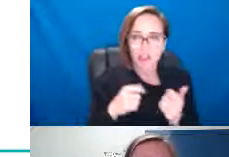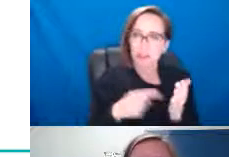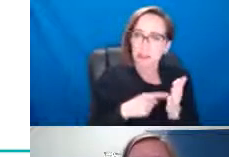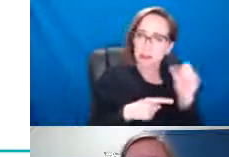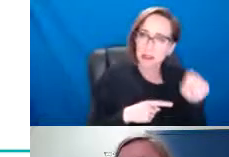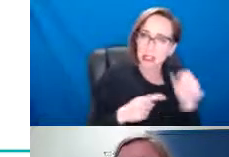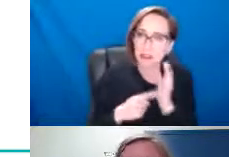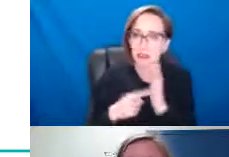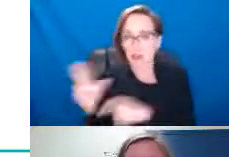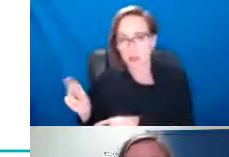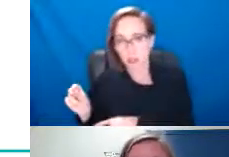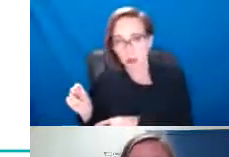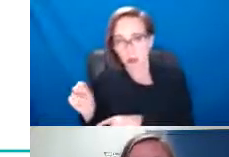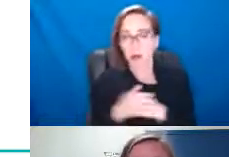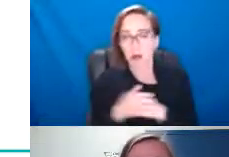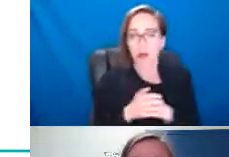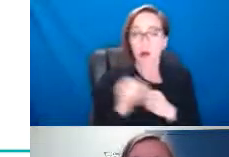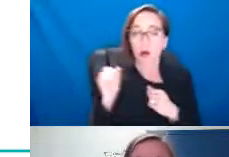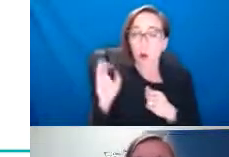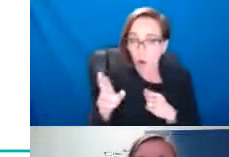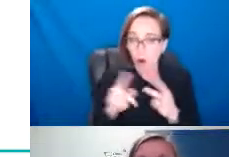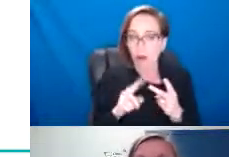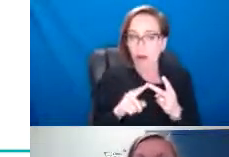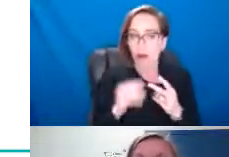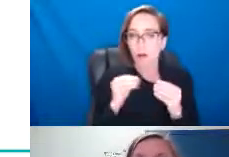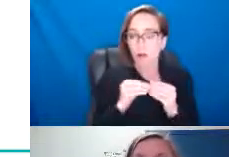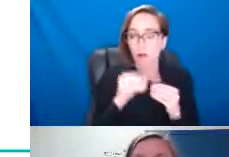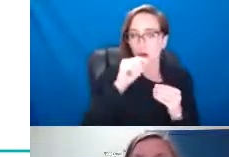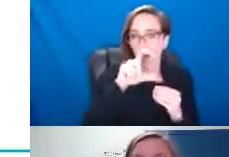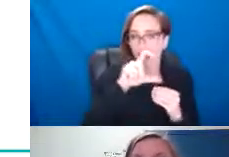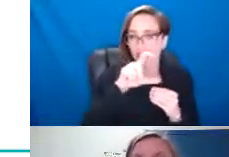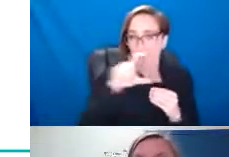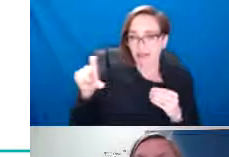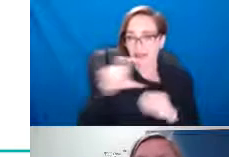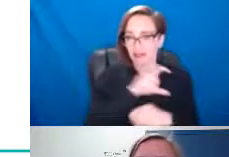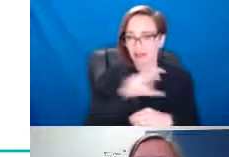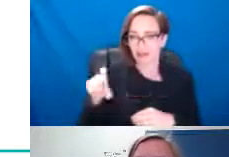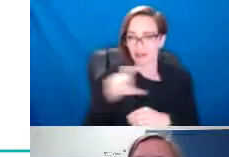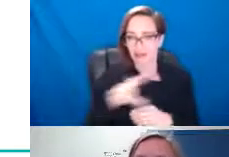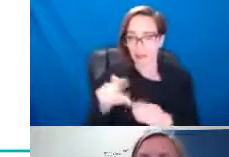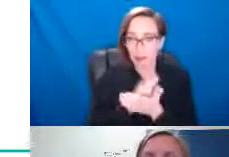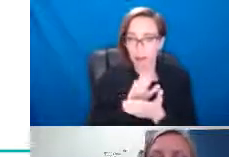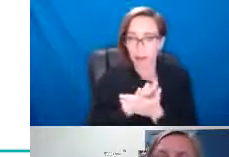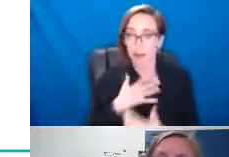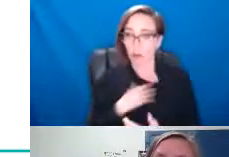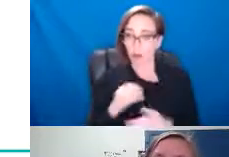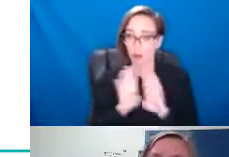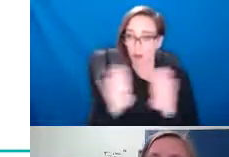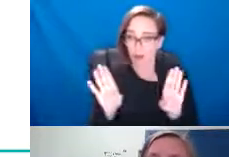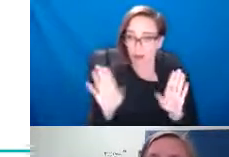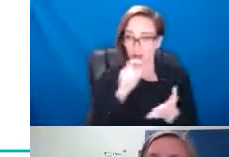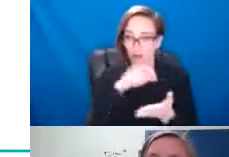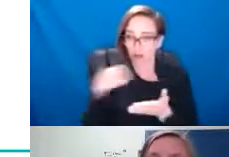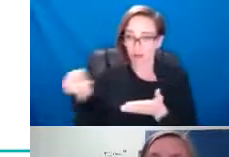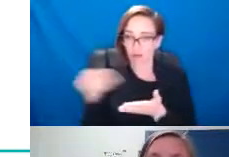might also be able to use wide-lined paper and or a whiteboard. And I just want to take a second and talk